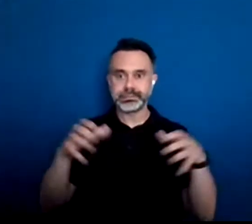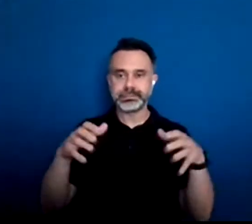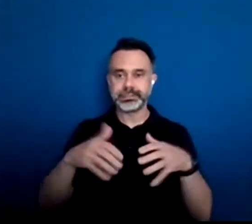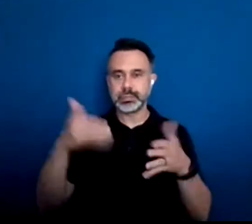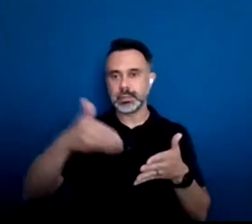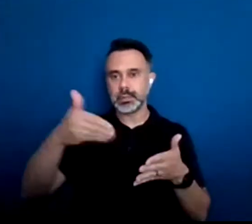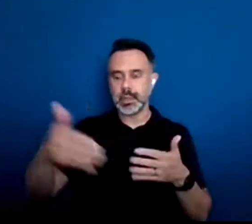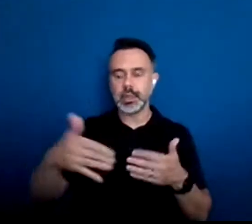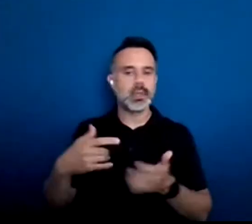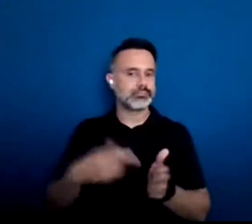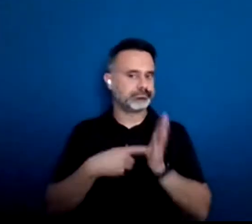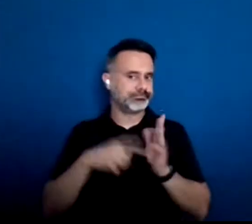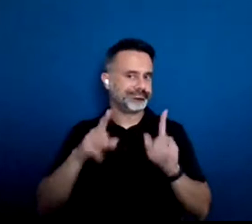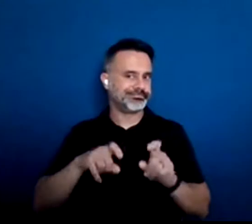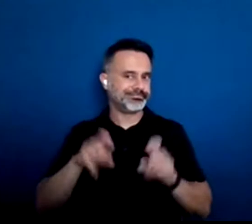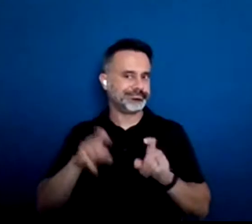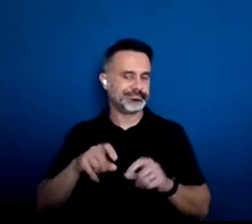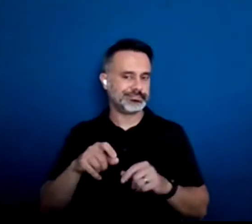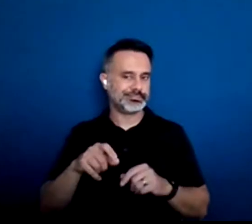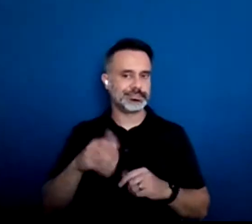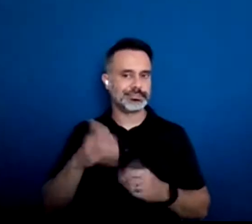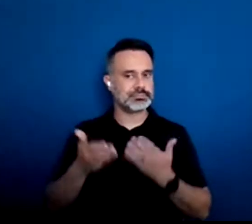testing, especially